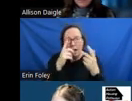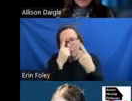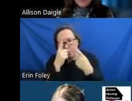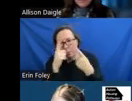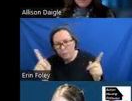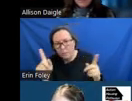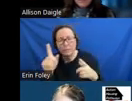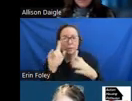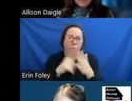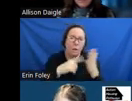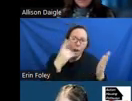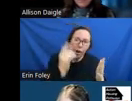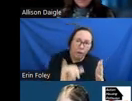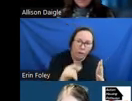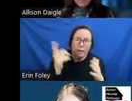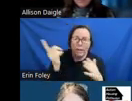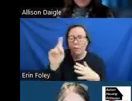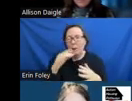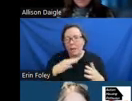And